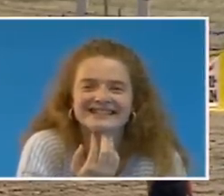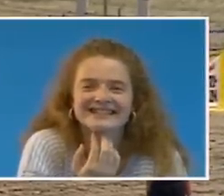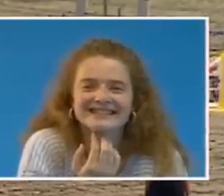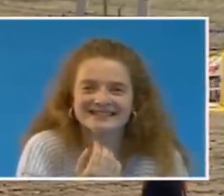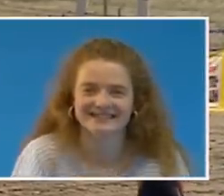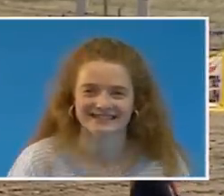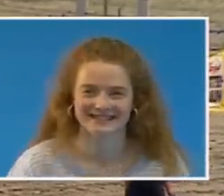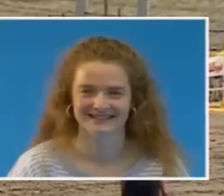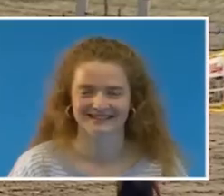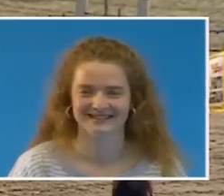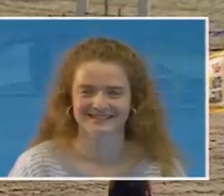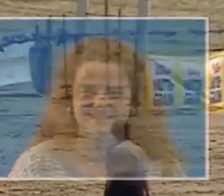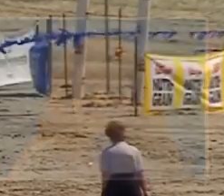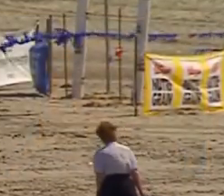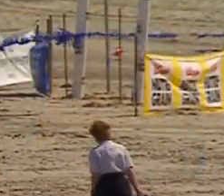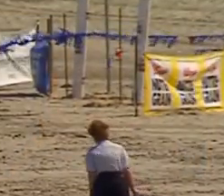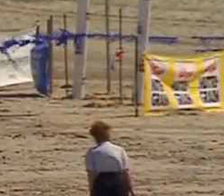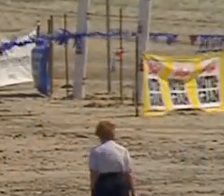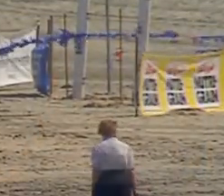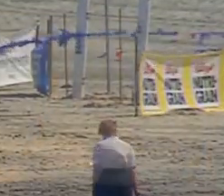chopper, chin.